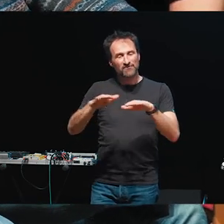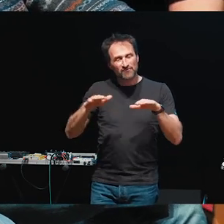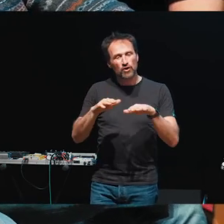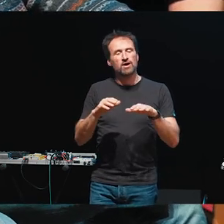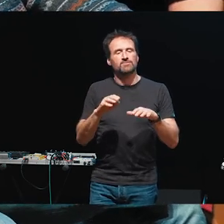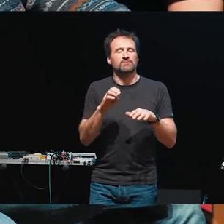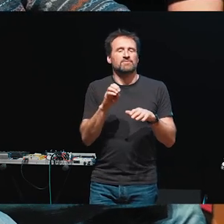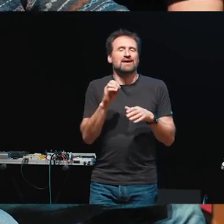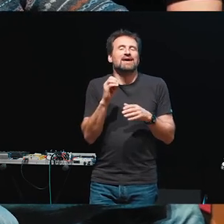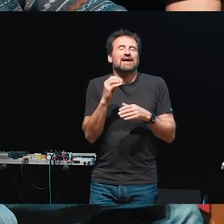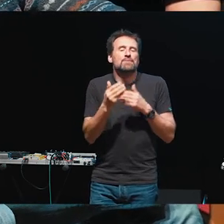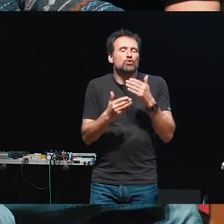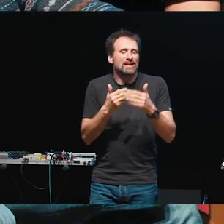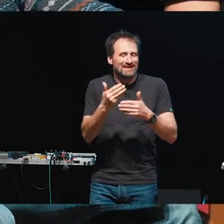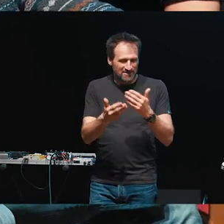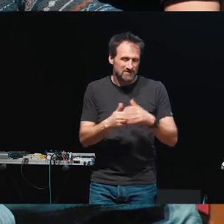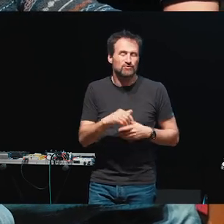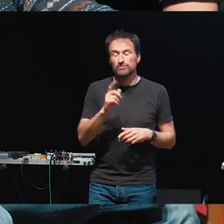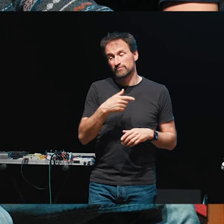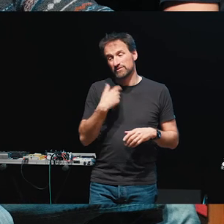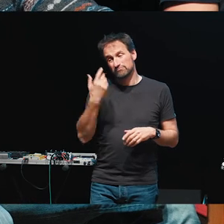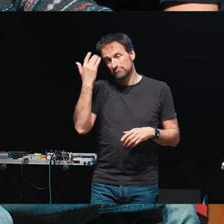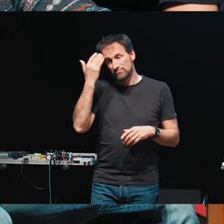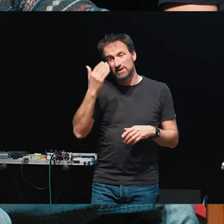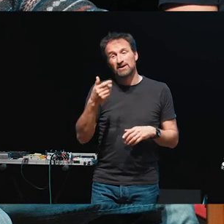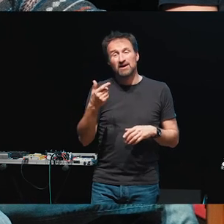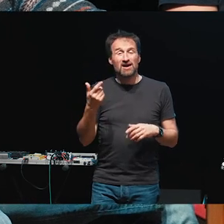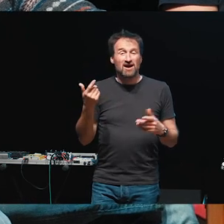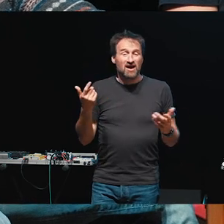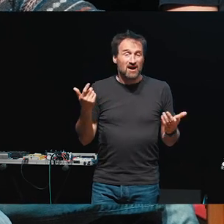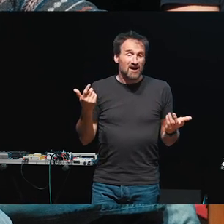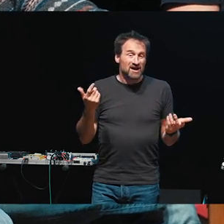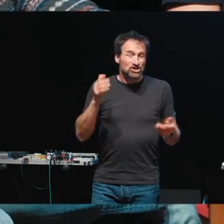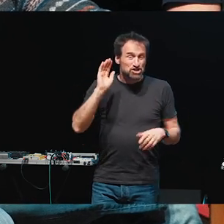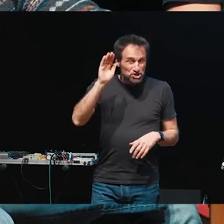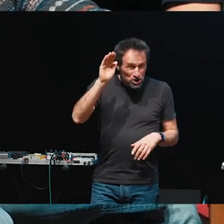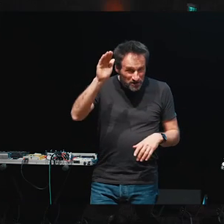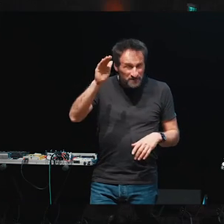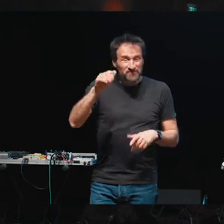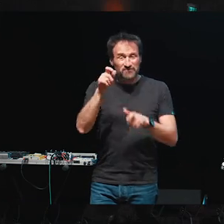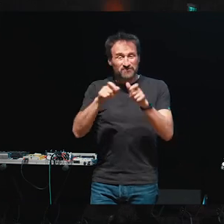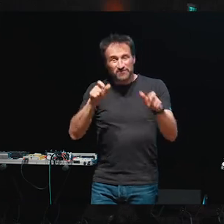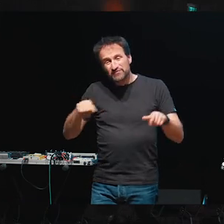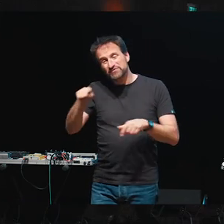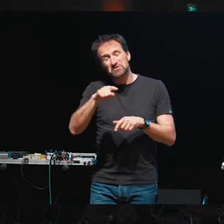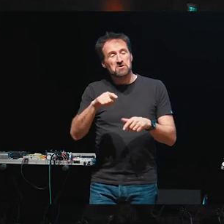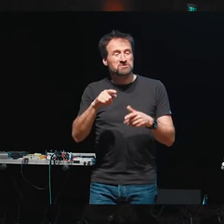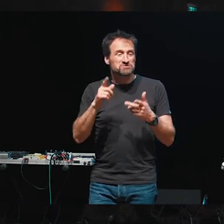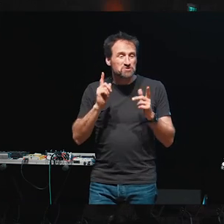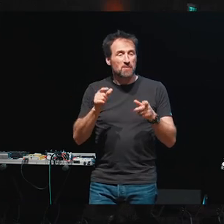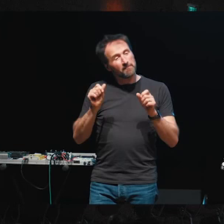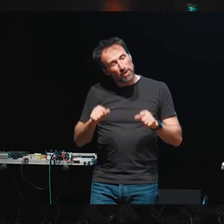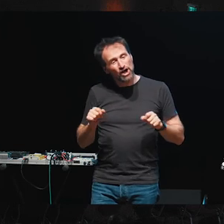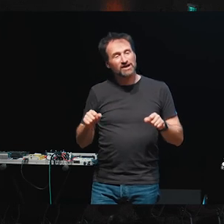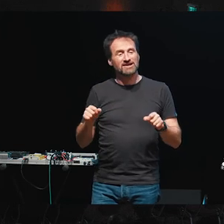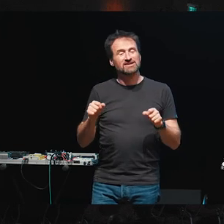in the future, that in development environment, you should be able, we're trying to get to a way to make it able